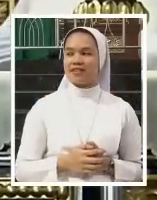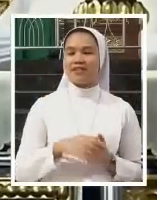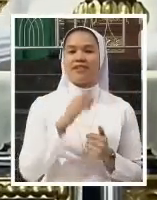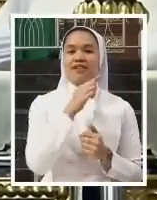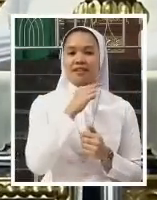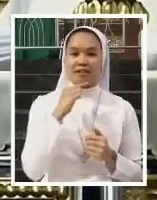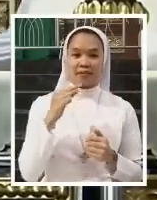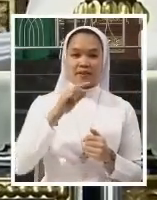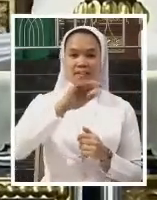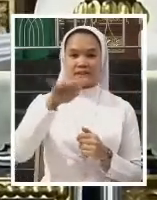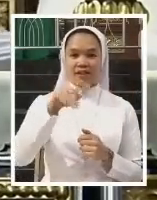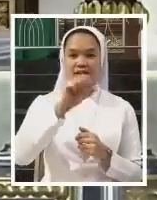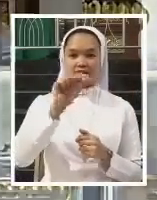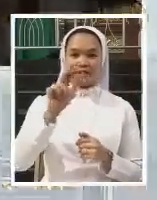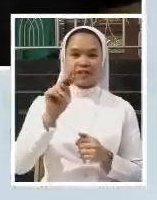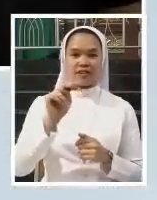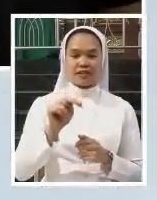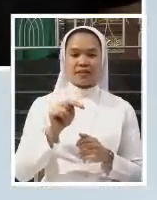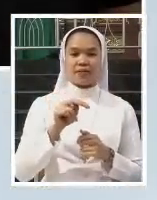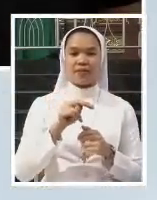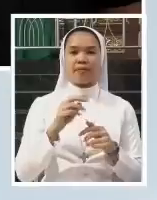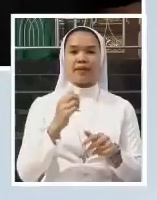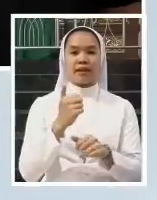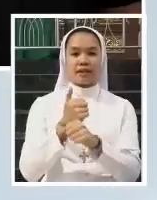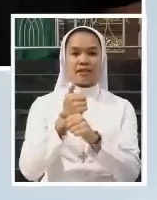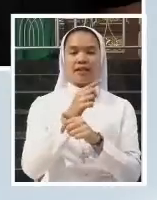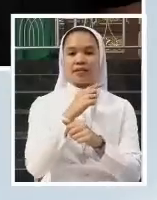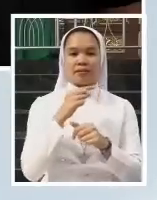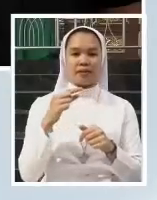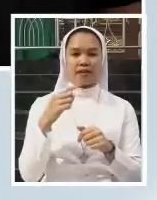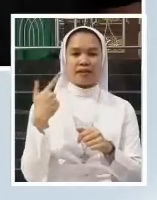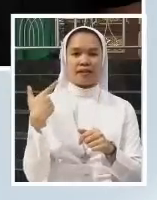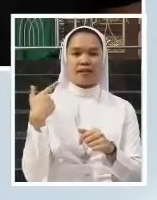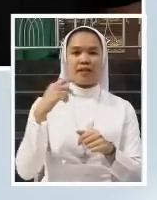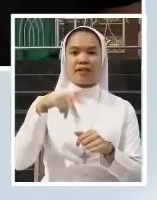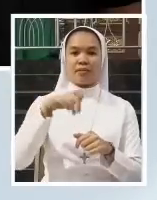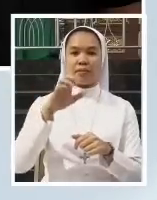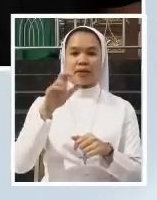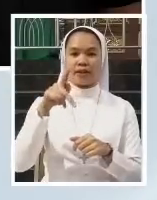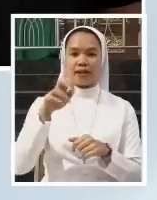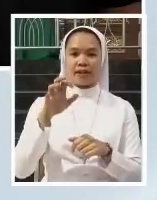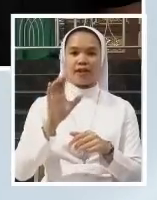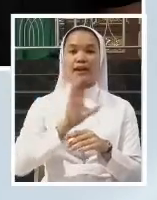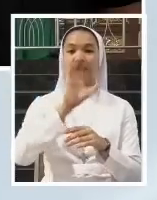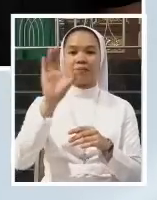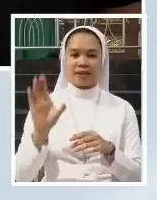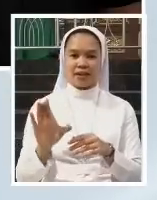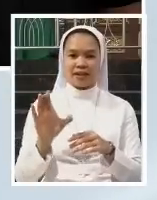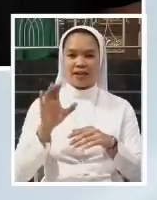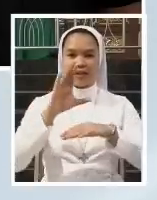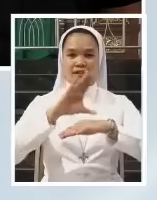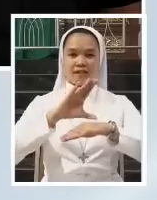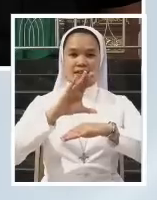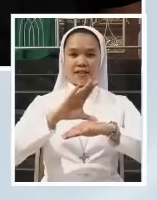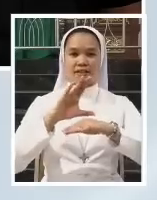Father John Robert Banyal, Parochial Vicar, Our Lady of La Porteria Parish, Calabanga.